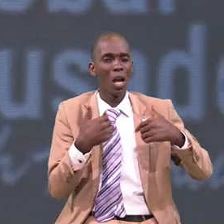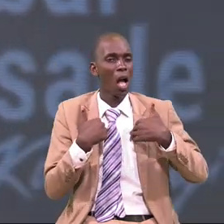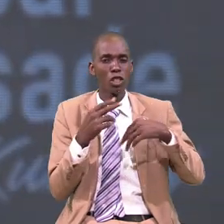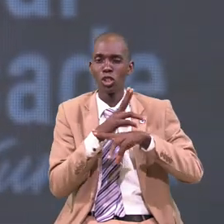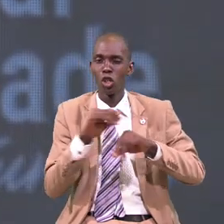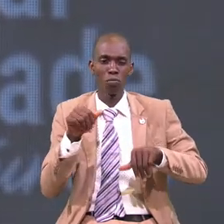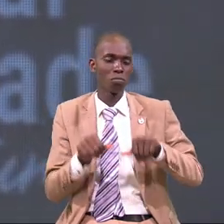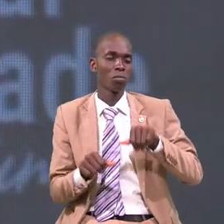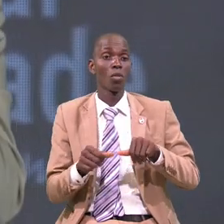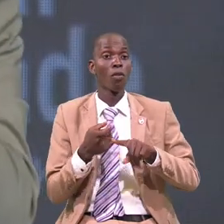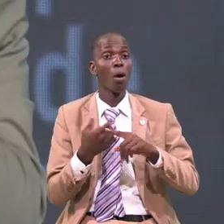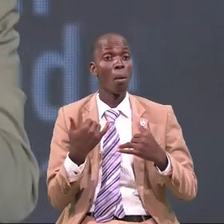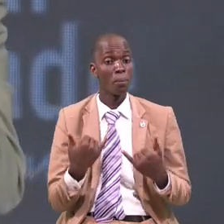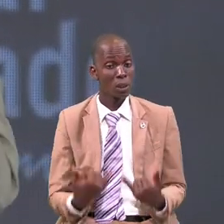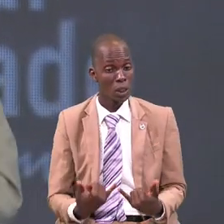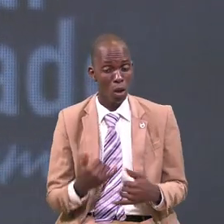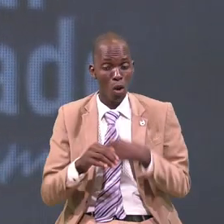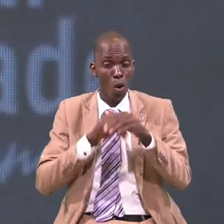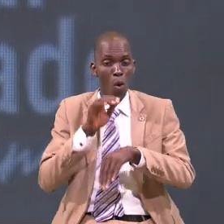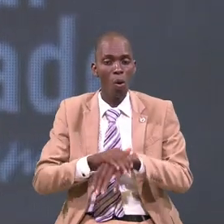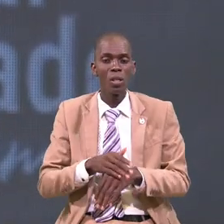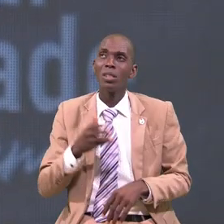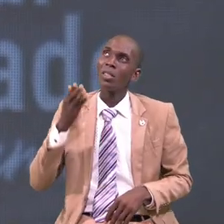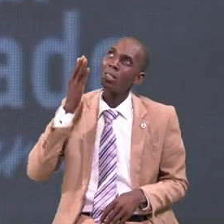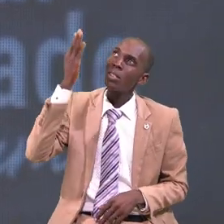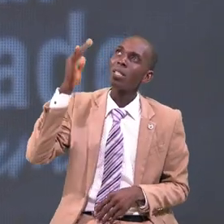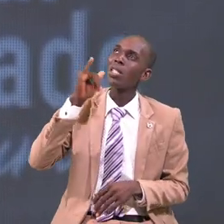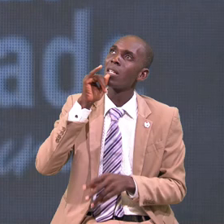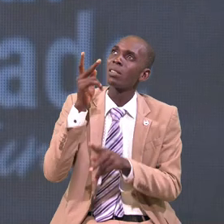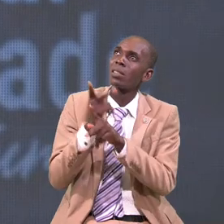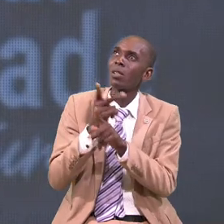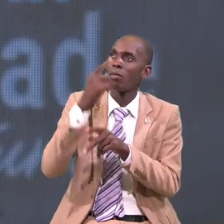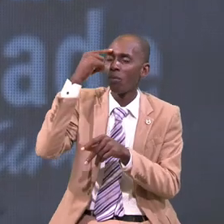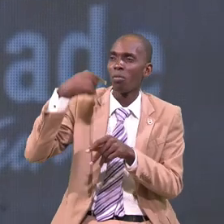Henceforth, there is laid up for me a crown of righteousness,